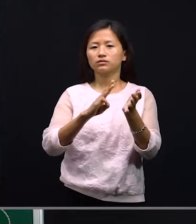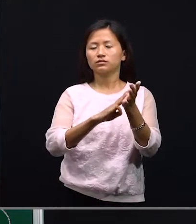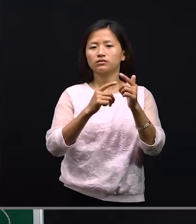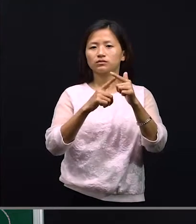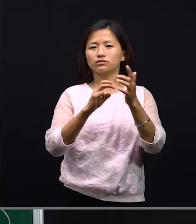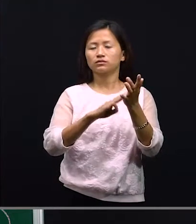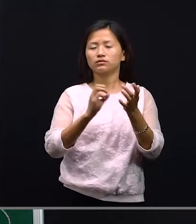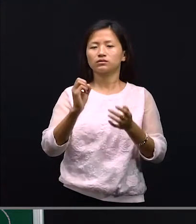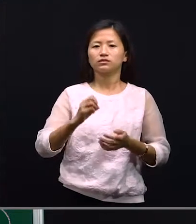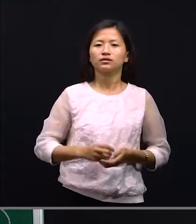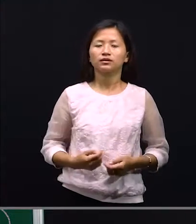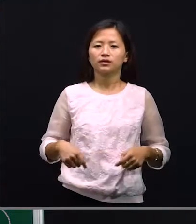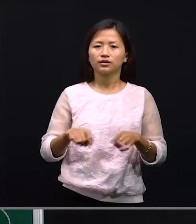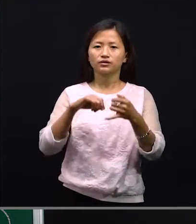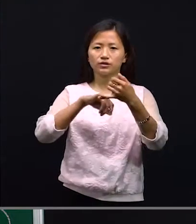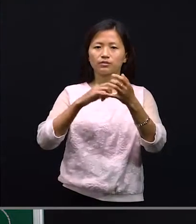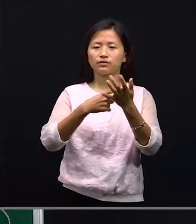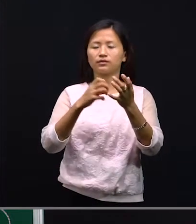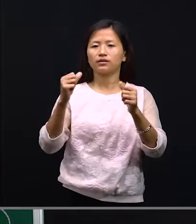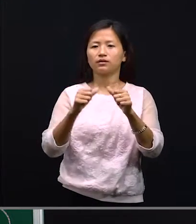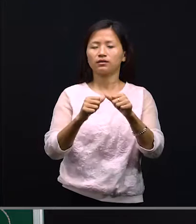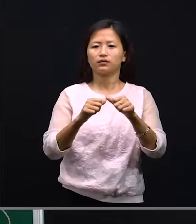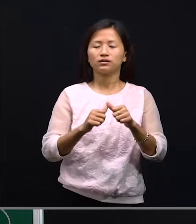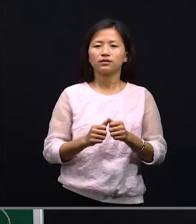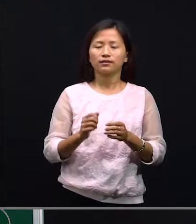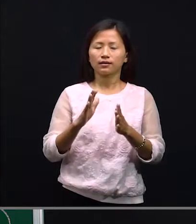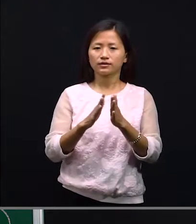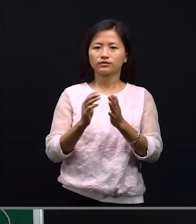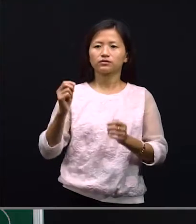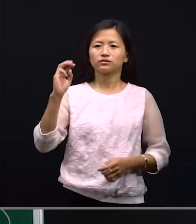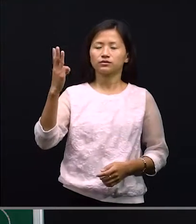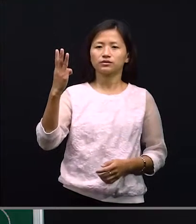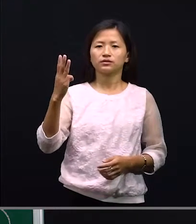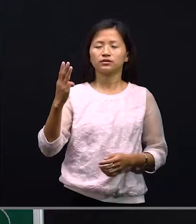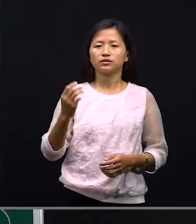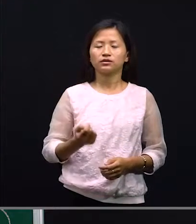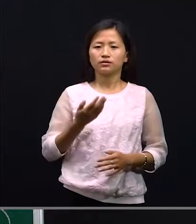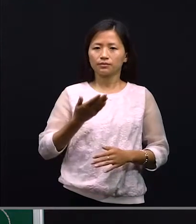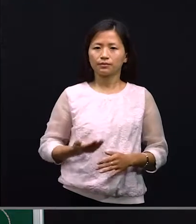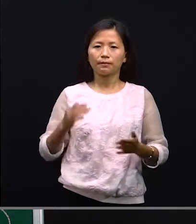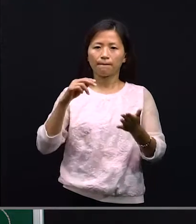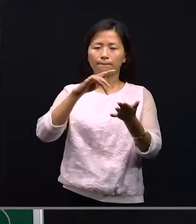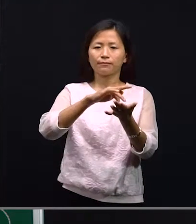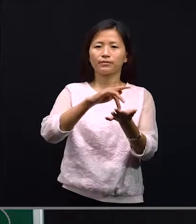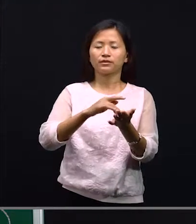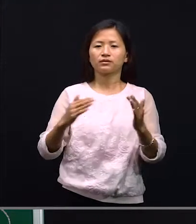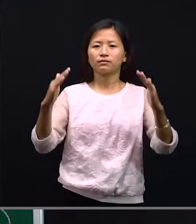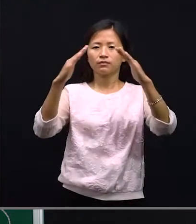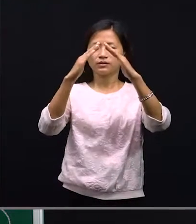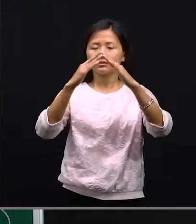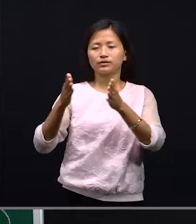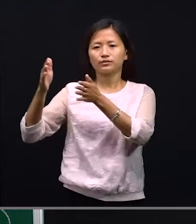range. Okay, so those are the three classification divisions under the middle mountain range. All